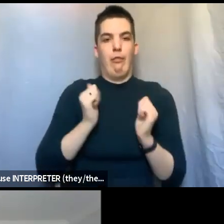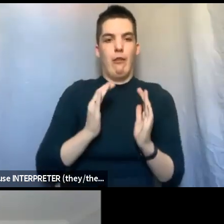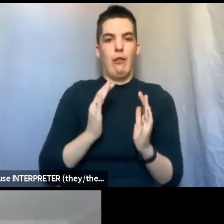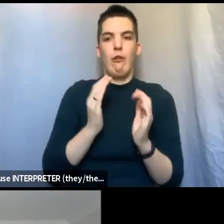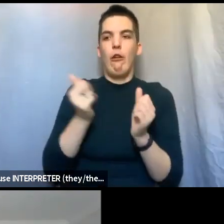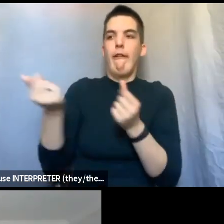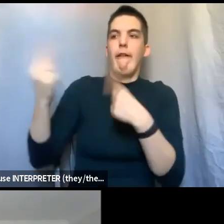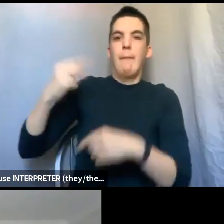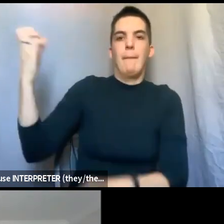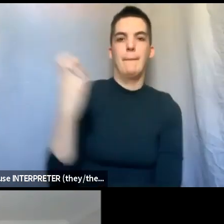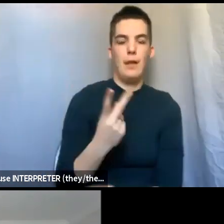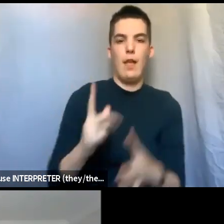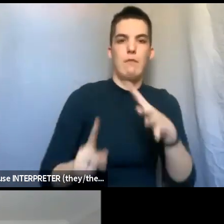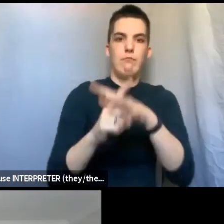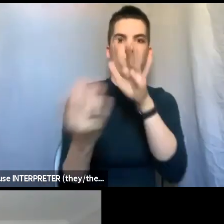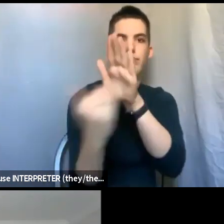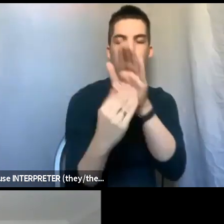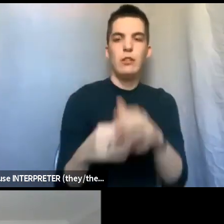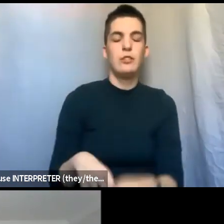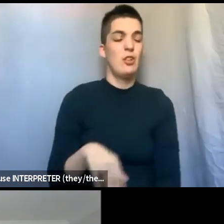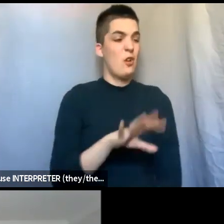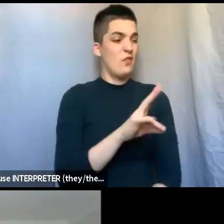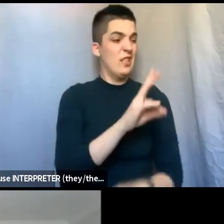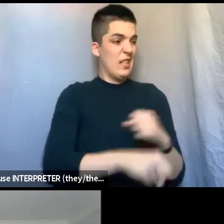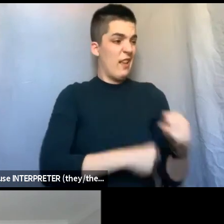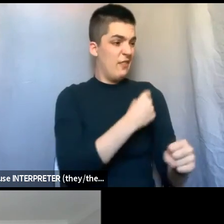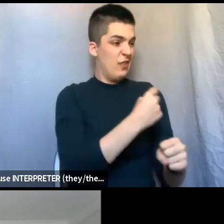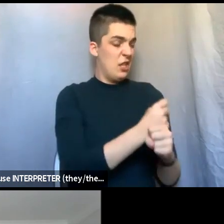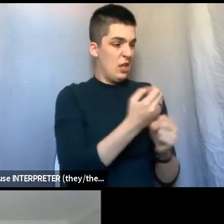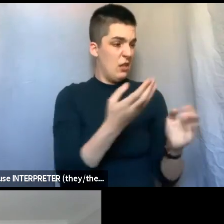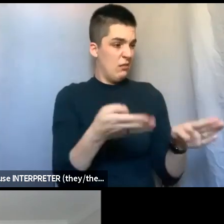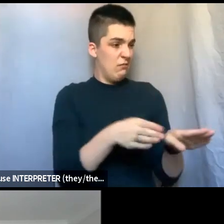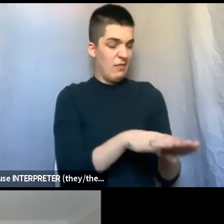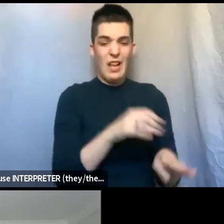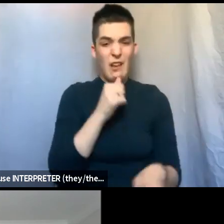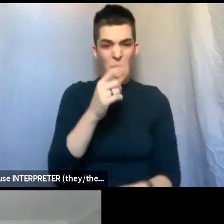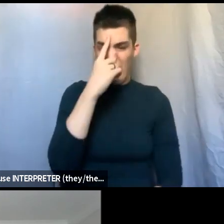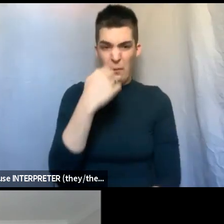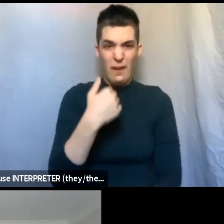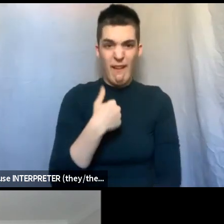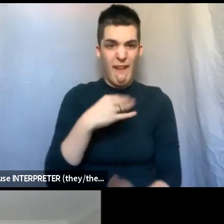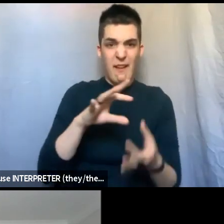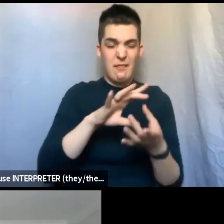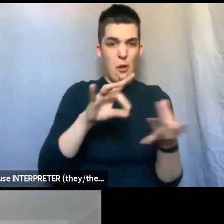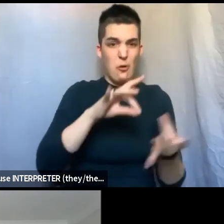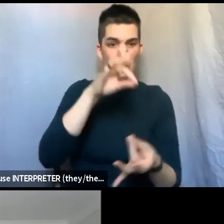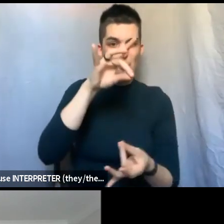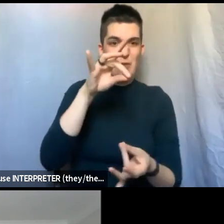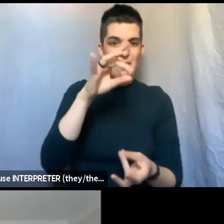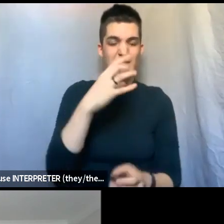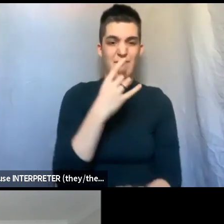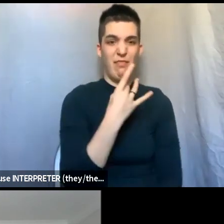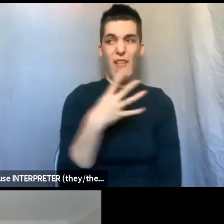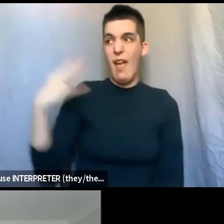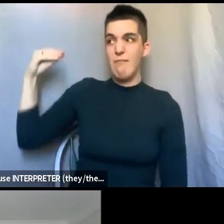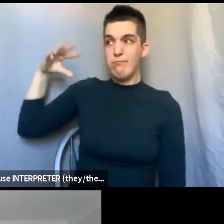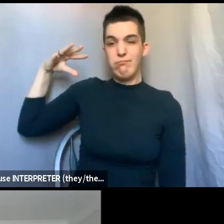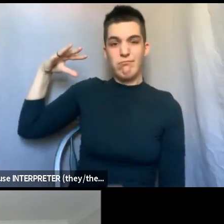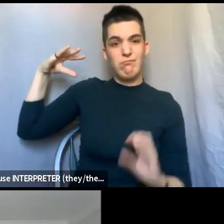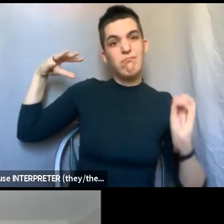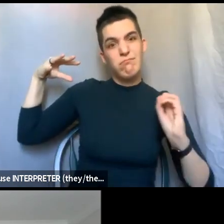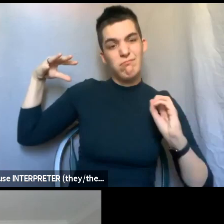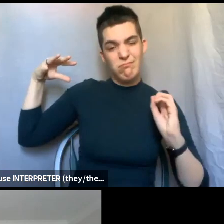7 years of darkness. I didn't even think they had a ghost light on. And now it's back. You know, we're closed, but it was